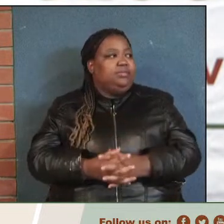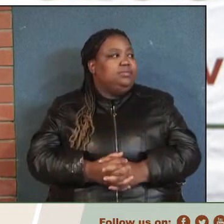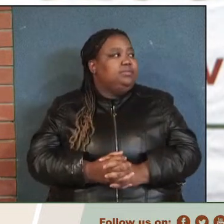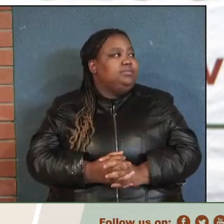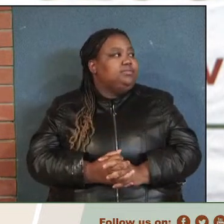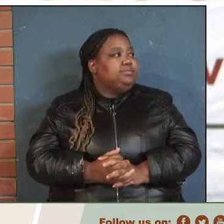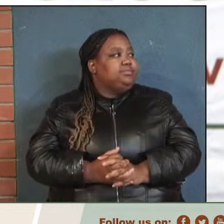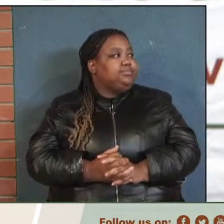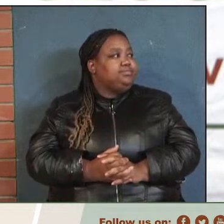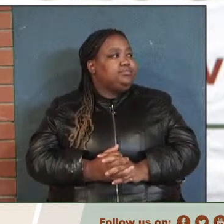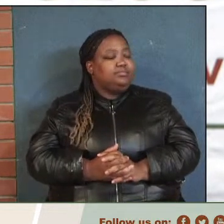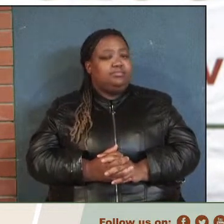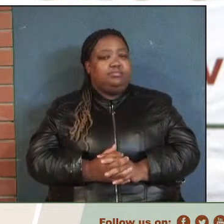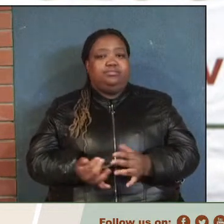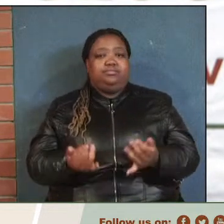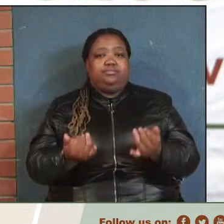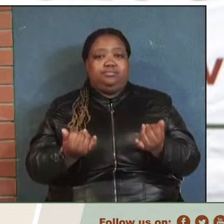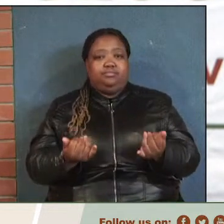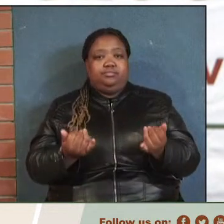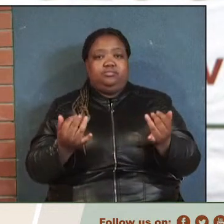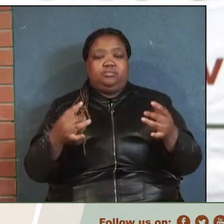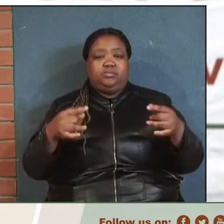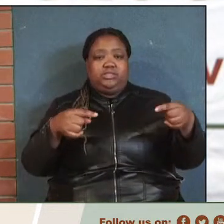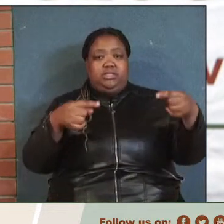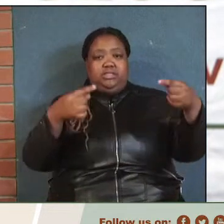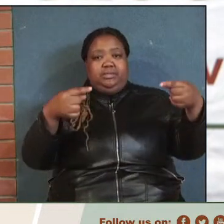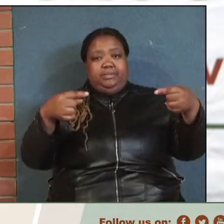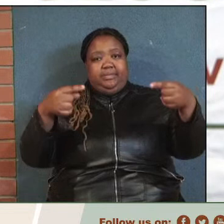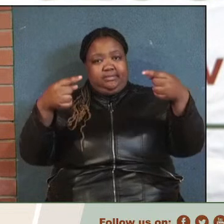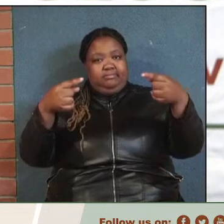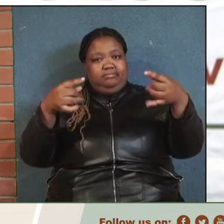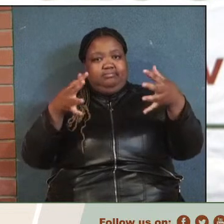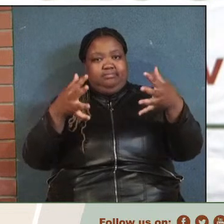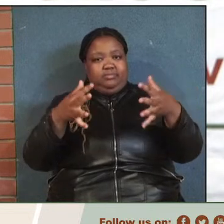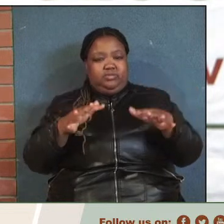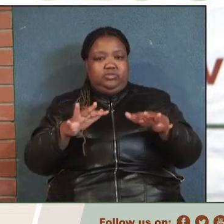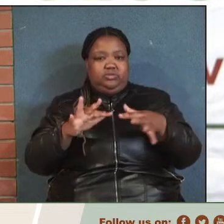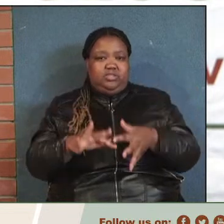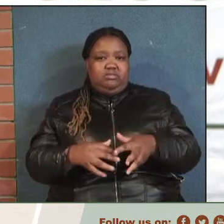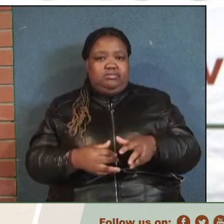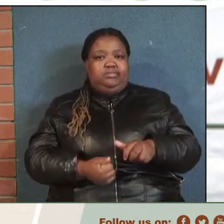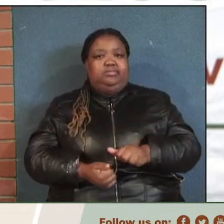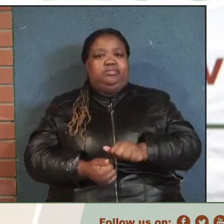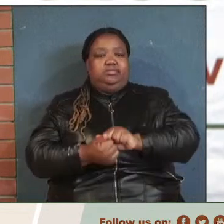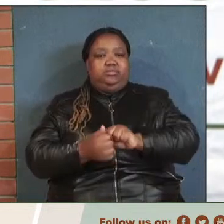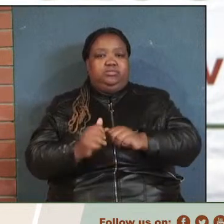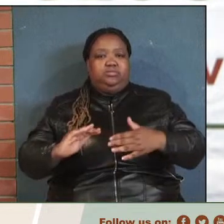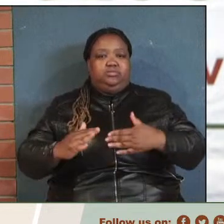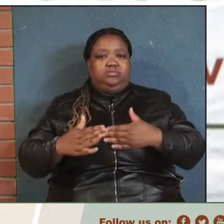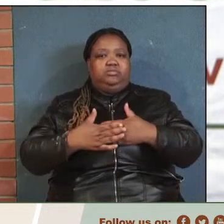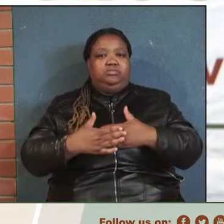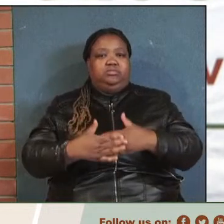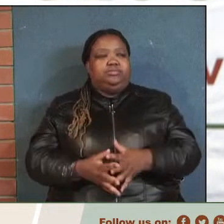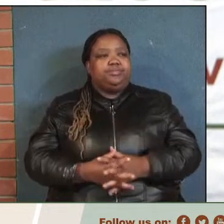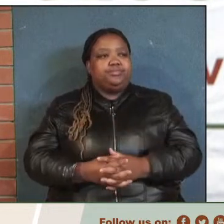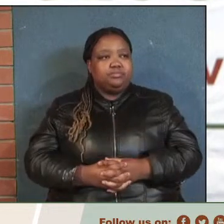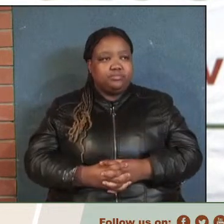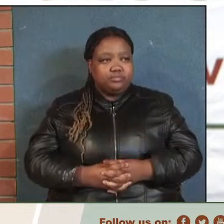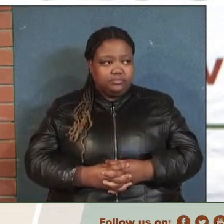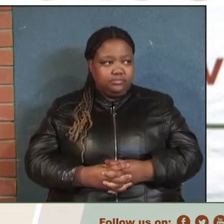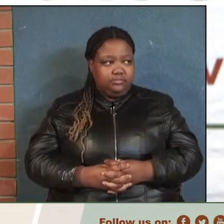Thank you. I now declare the debate on the impact of school infrastructure on provision of quality learning and teaching closed.